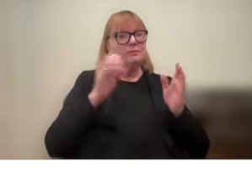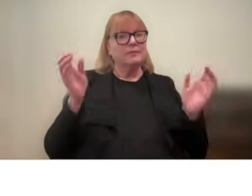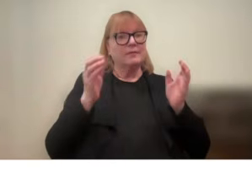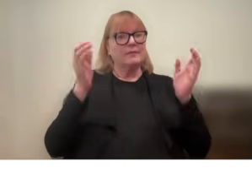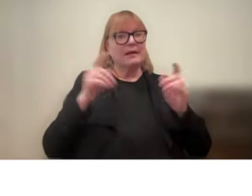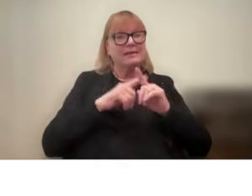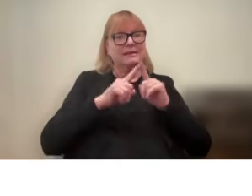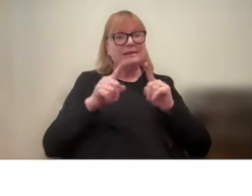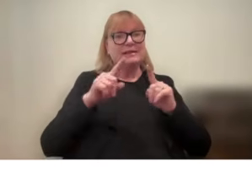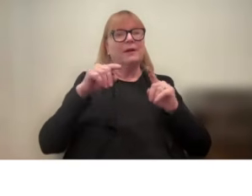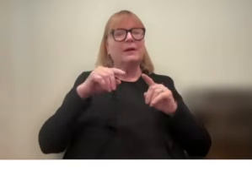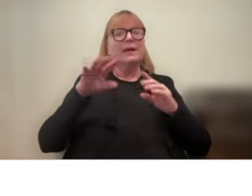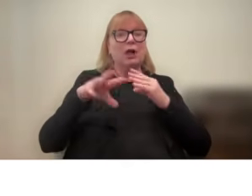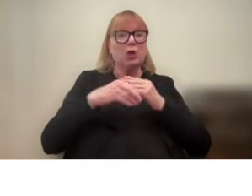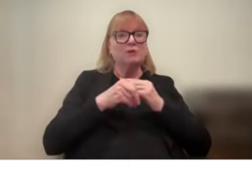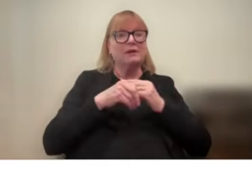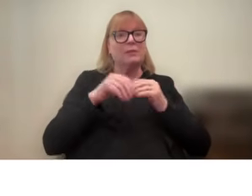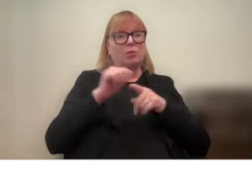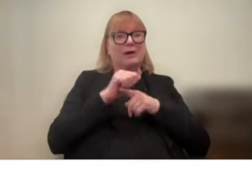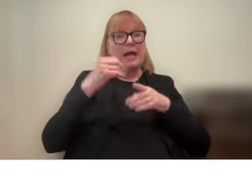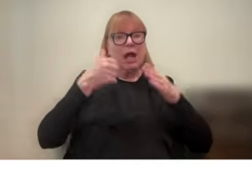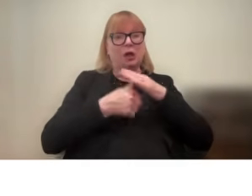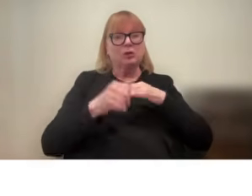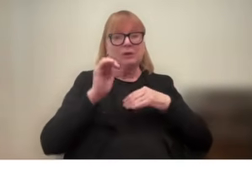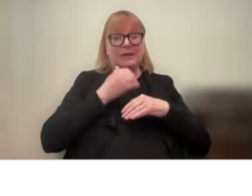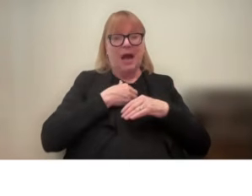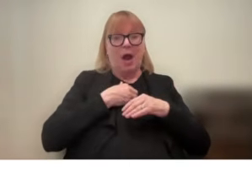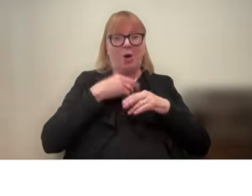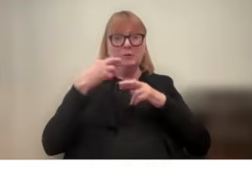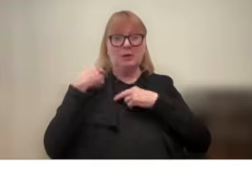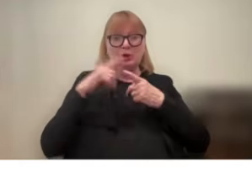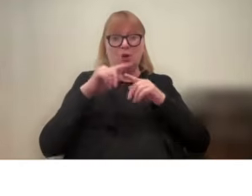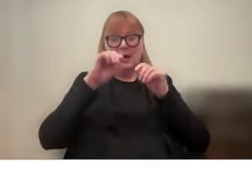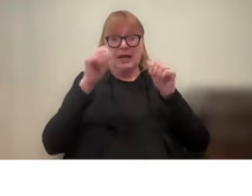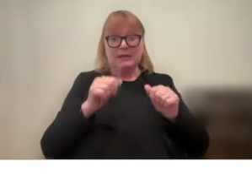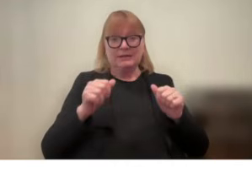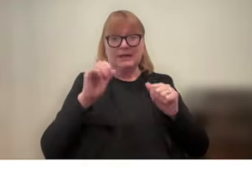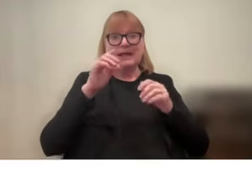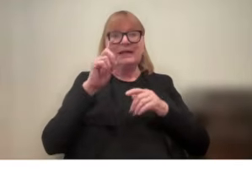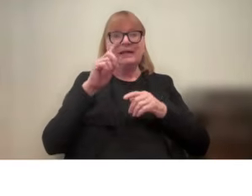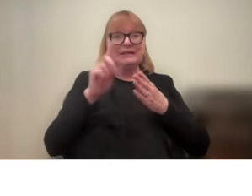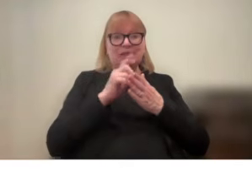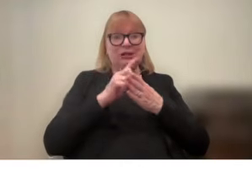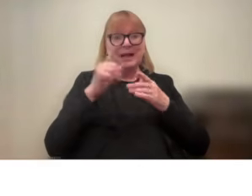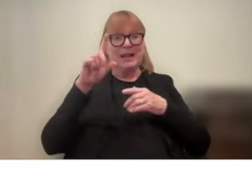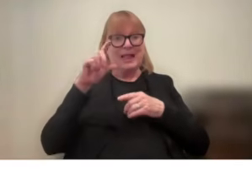inclusive practices and underscores our responsibility to actively shape the digital landscape we inhabit.